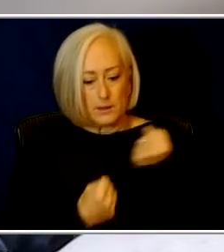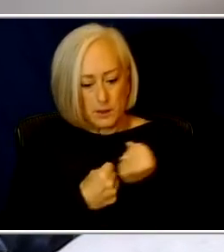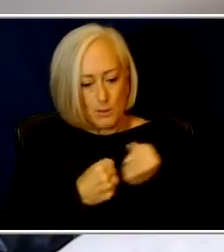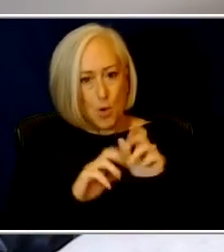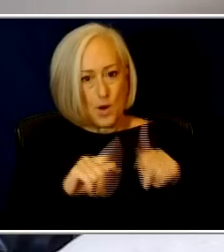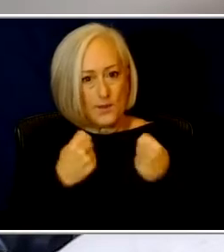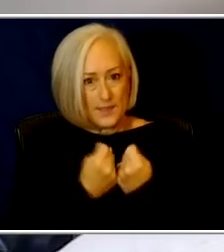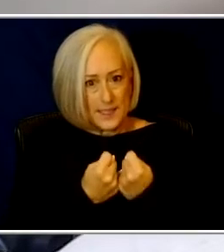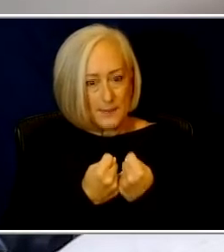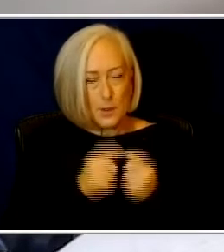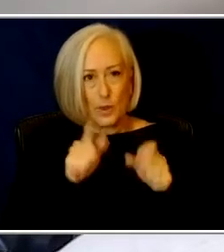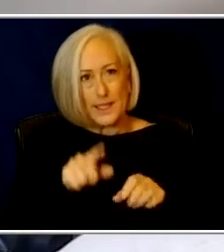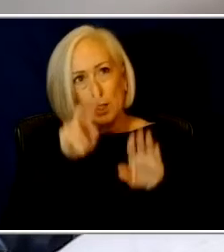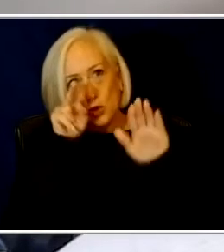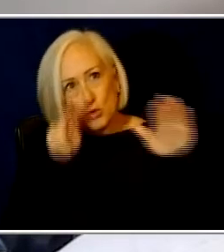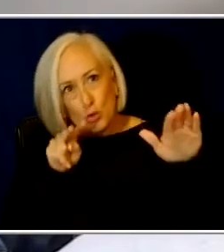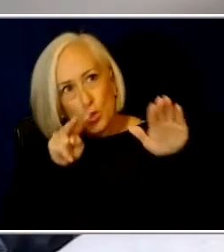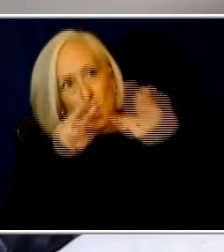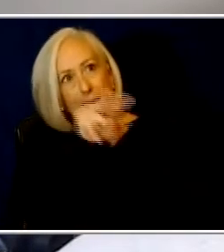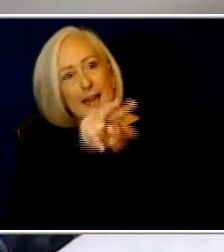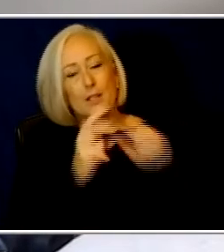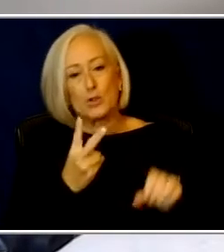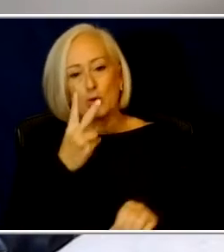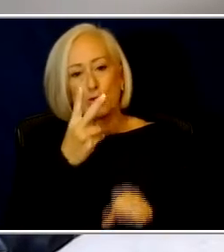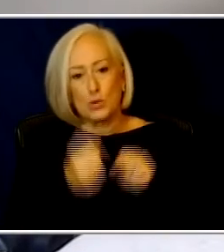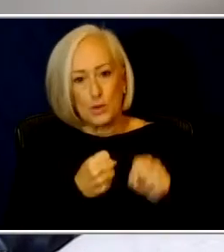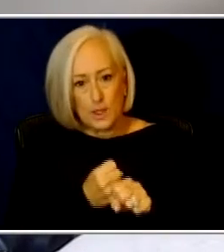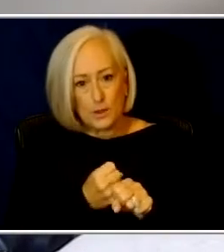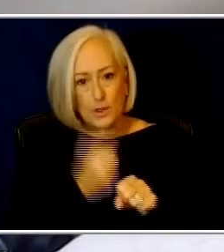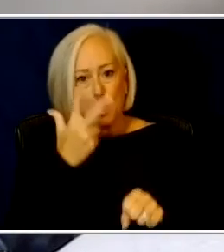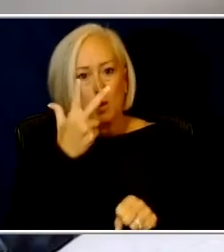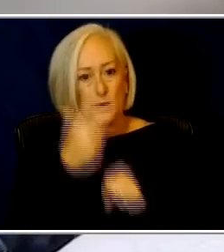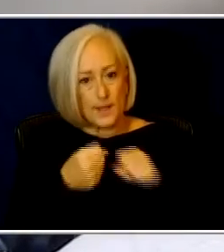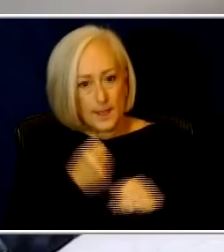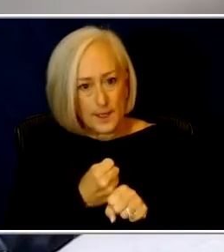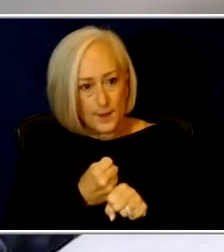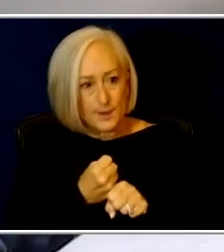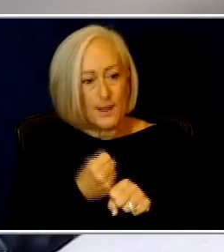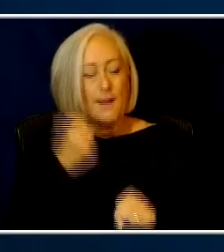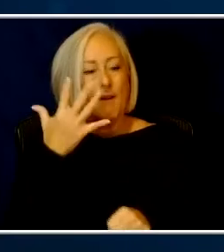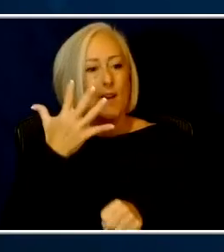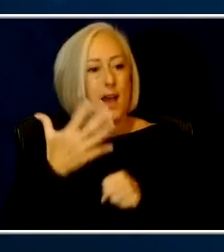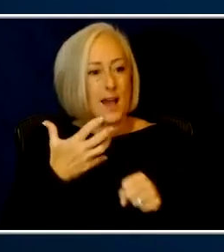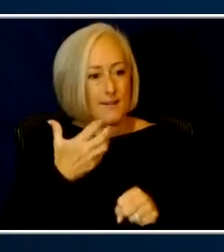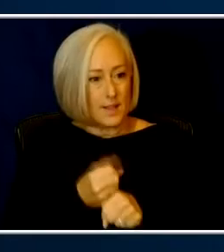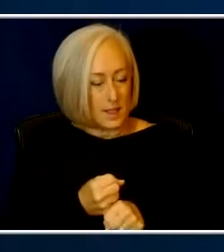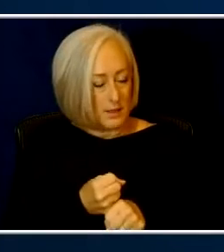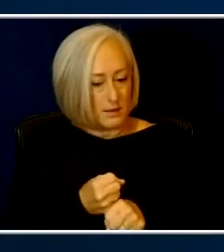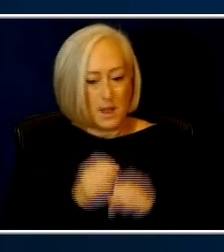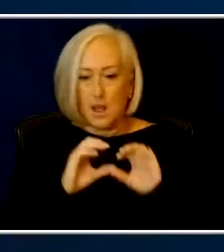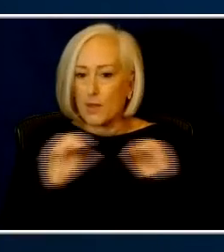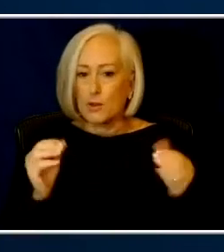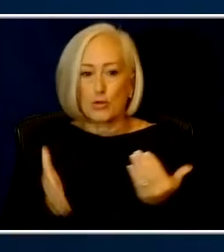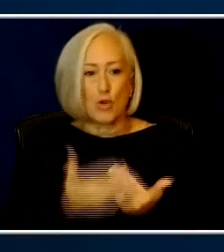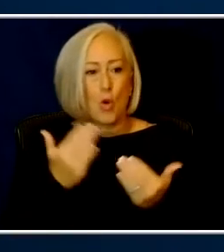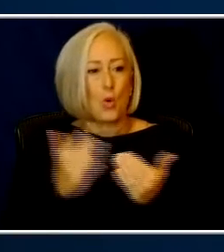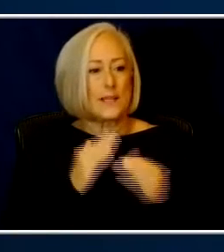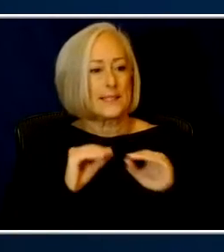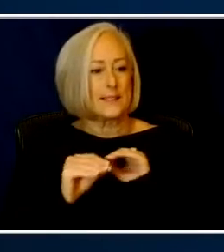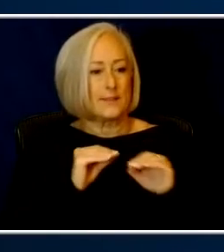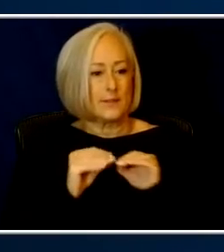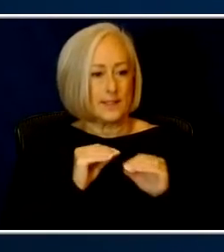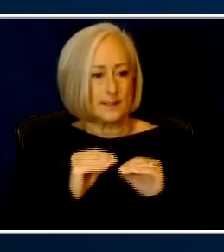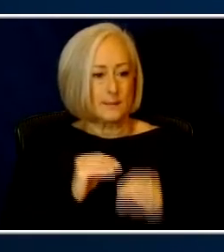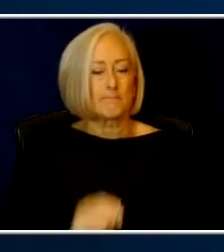years, 3 years, even 5 years, because there's really not a quick fix for this. Mark Steele